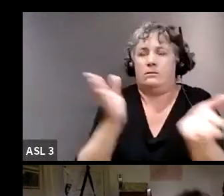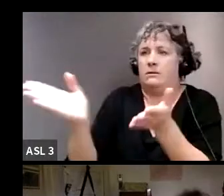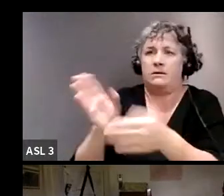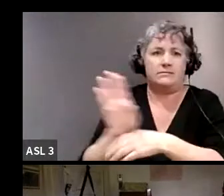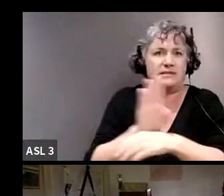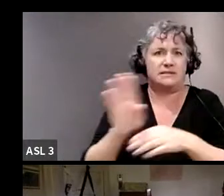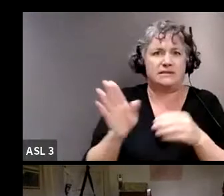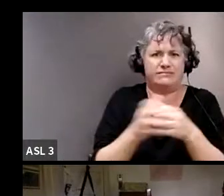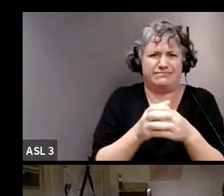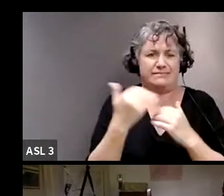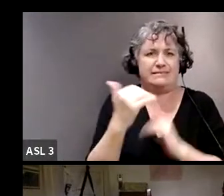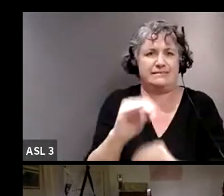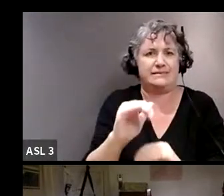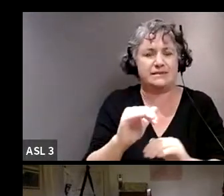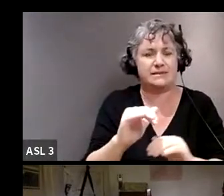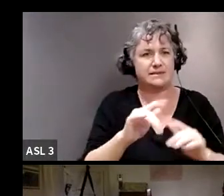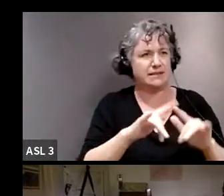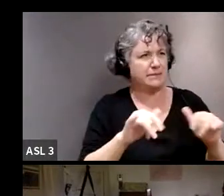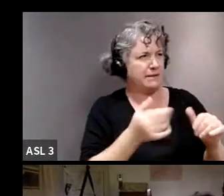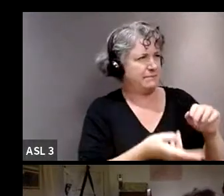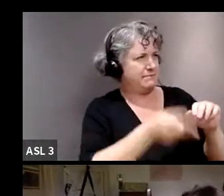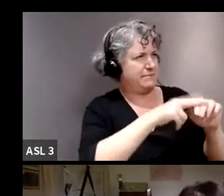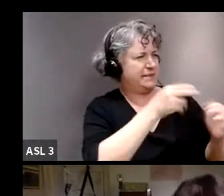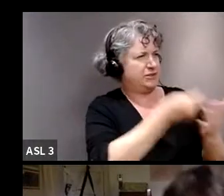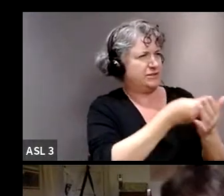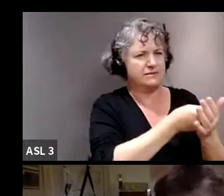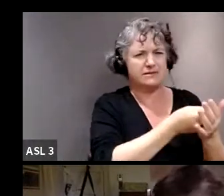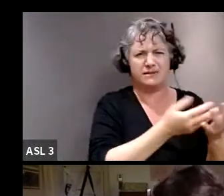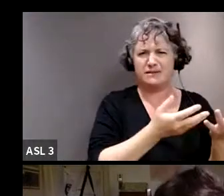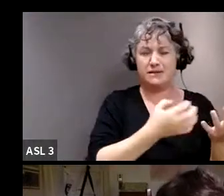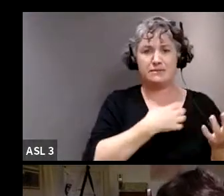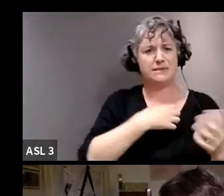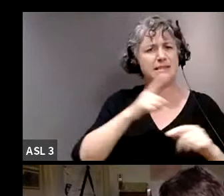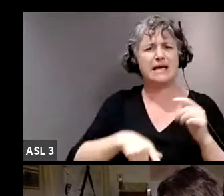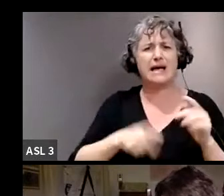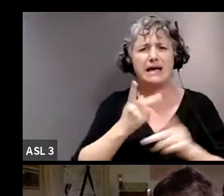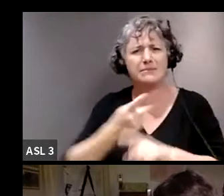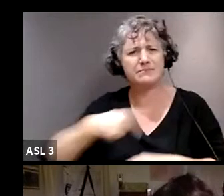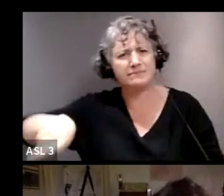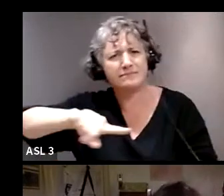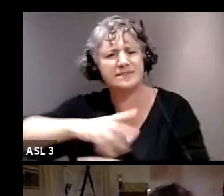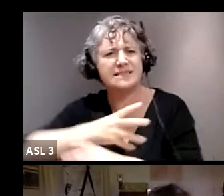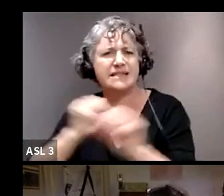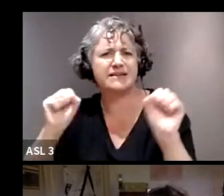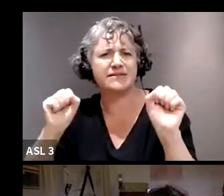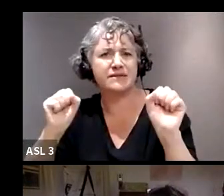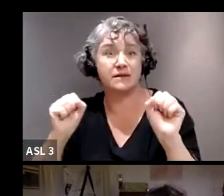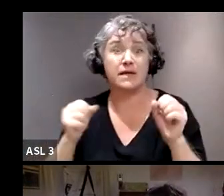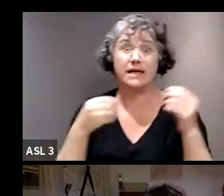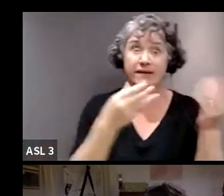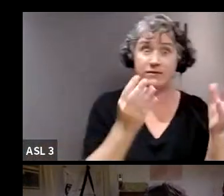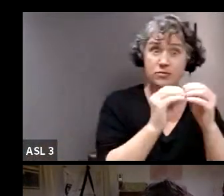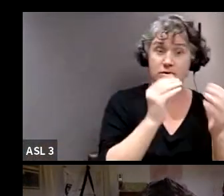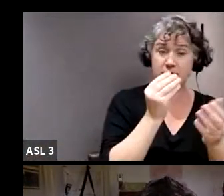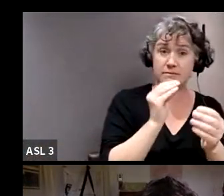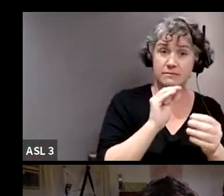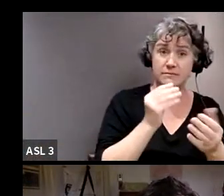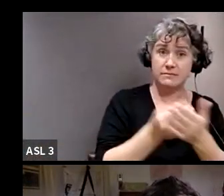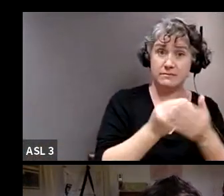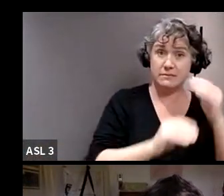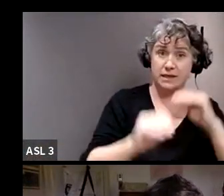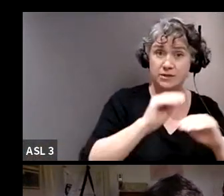for the police police do not keep us safe and cannot respond to our crises and giving them more money to pretend that they can is dangerous